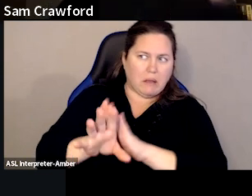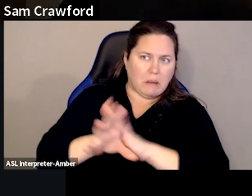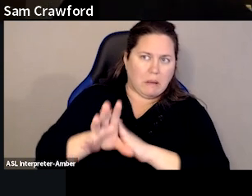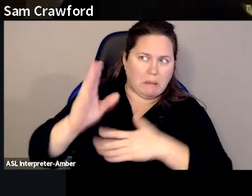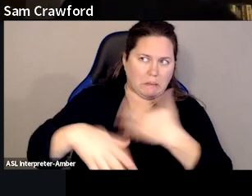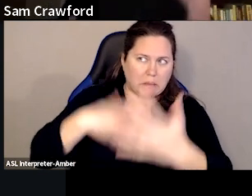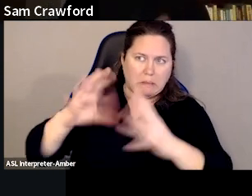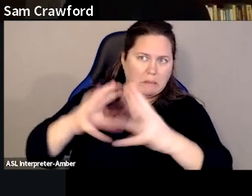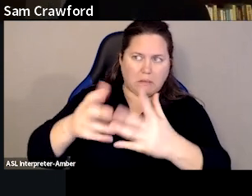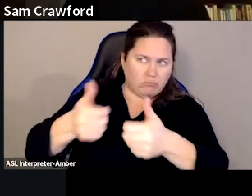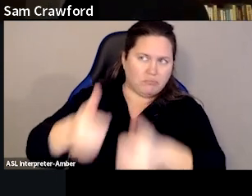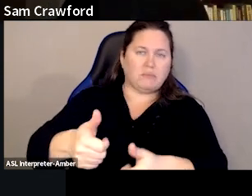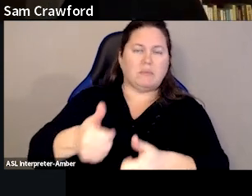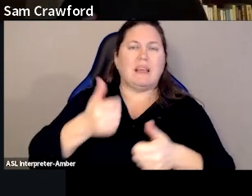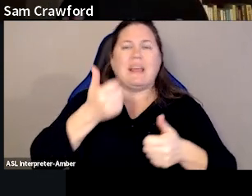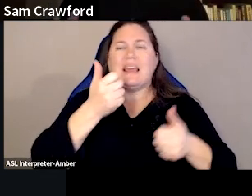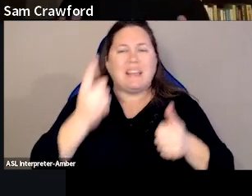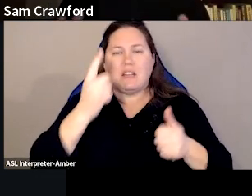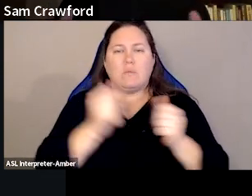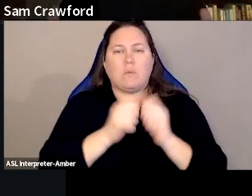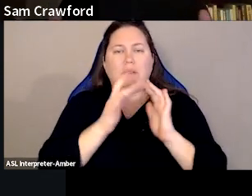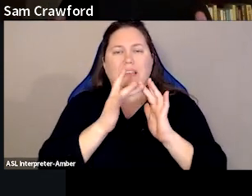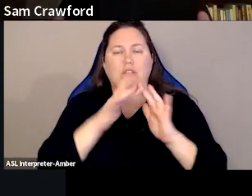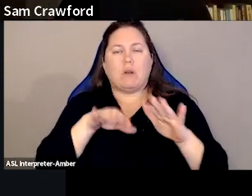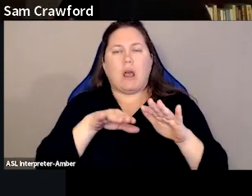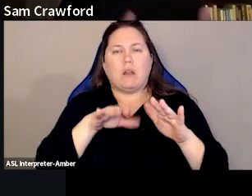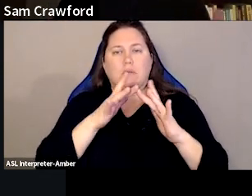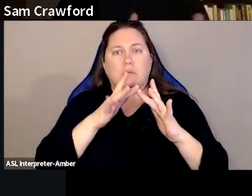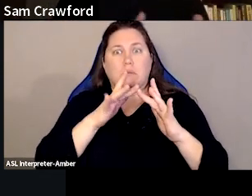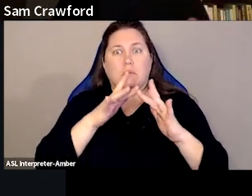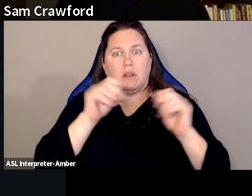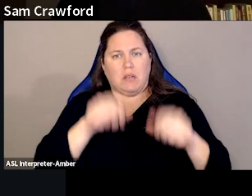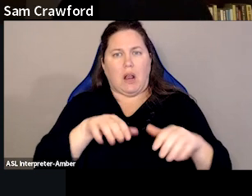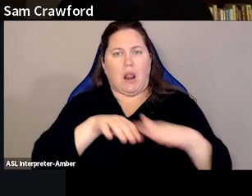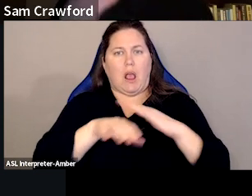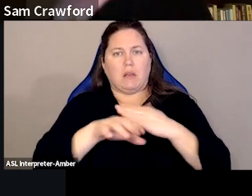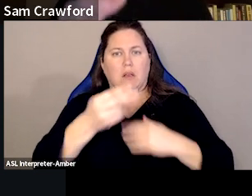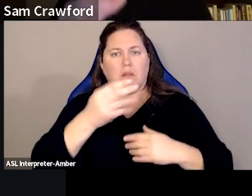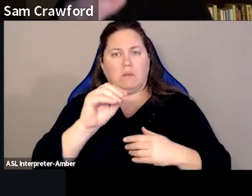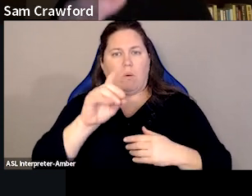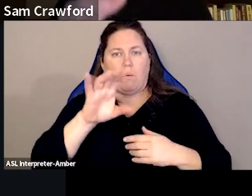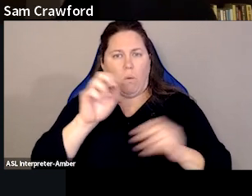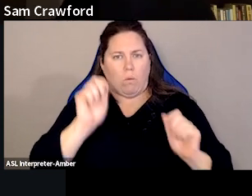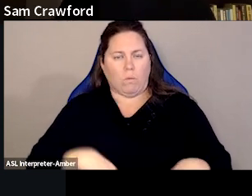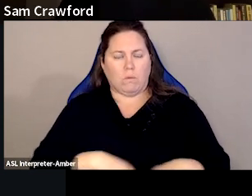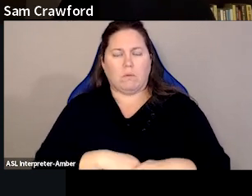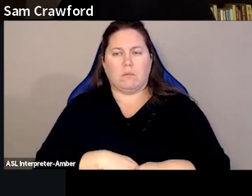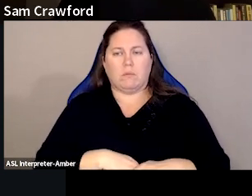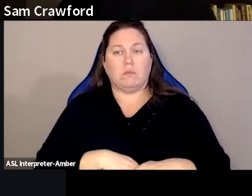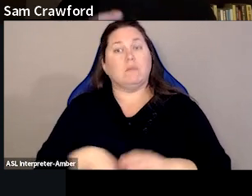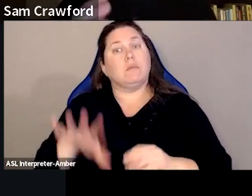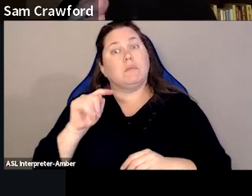Nowadays, anyone with an internet connection can access the no-code platforms that we've mentioned. But not only